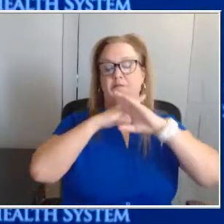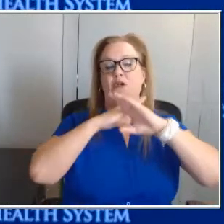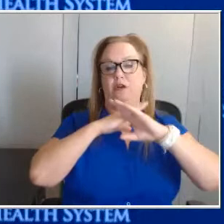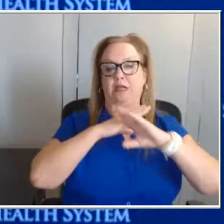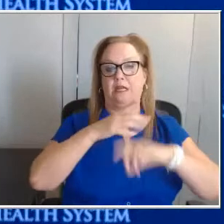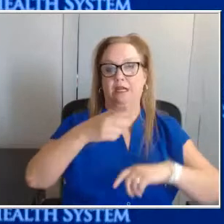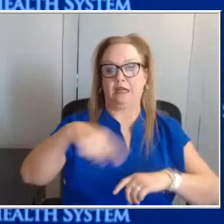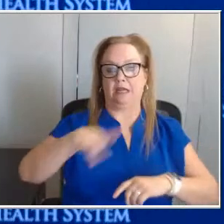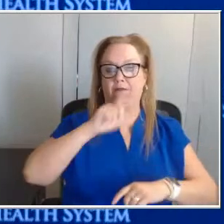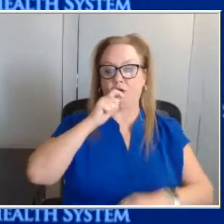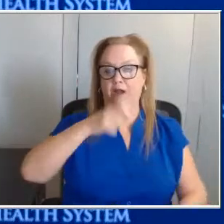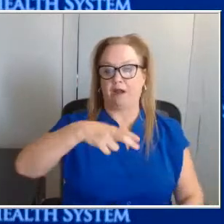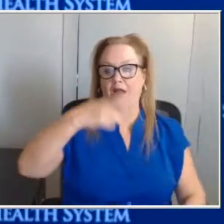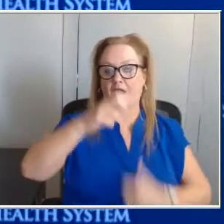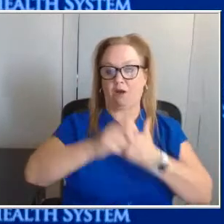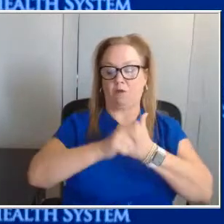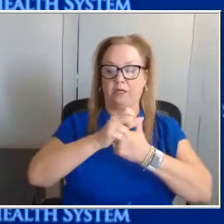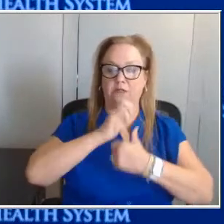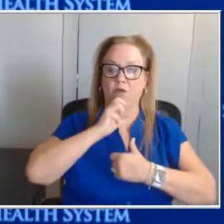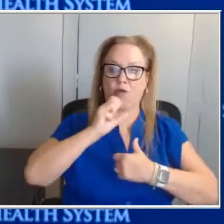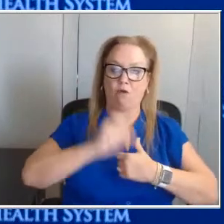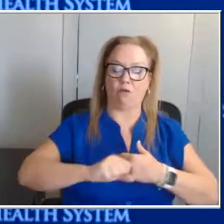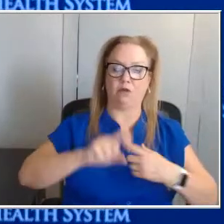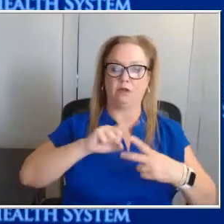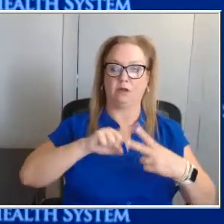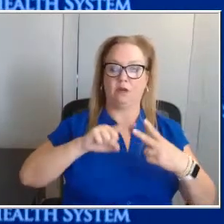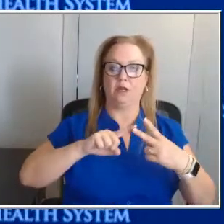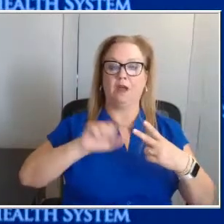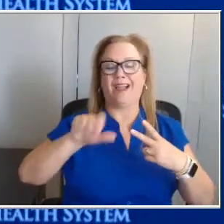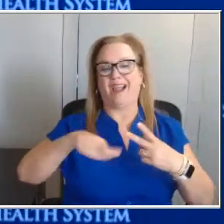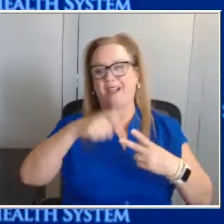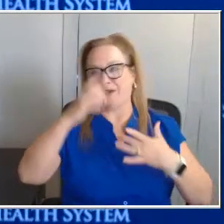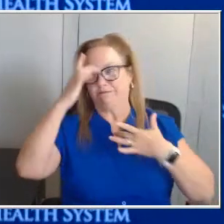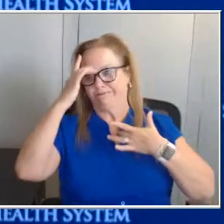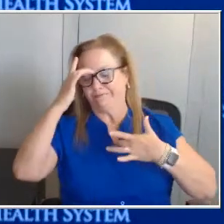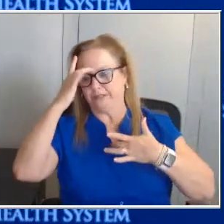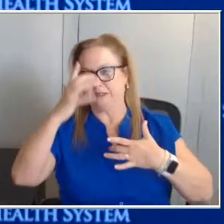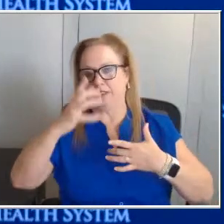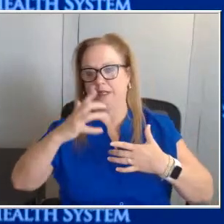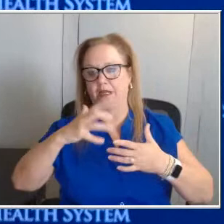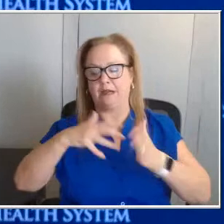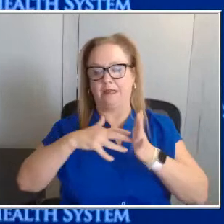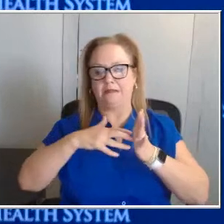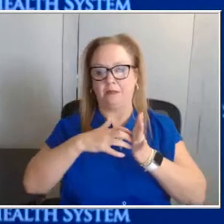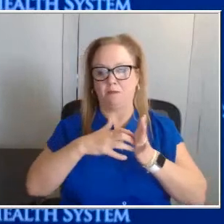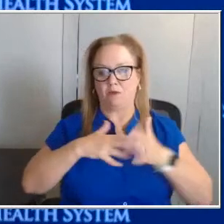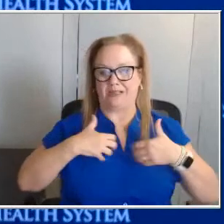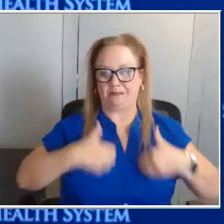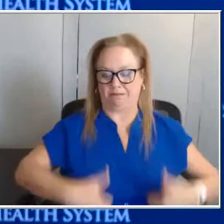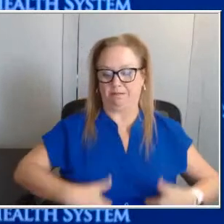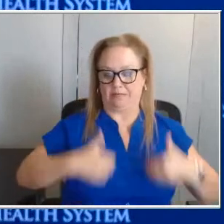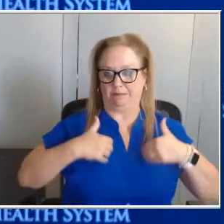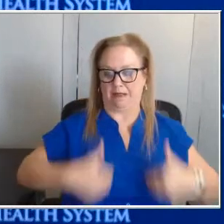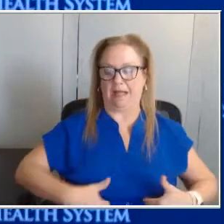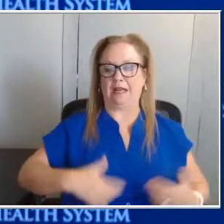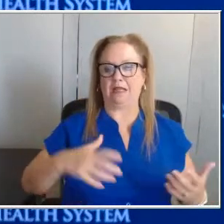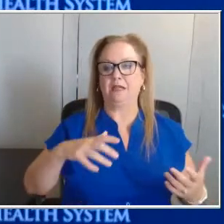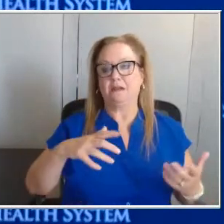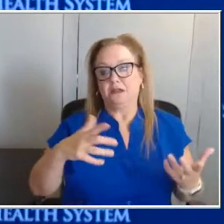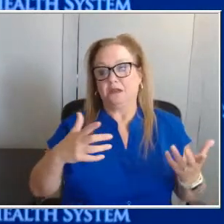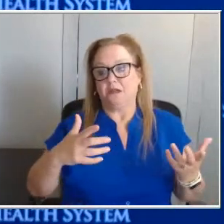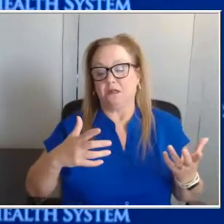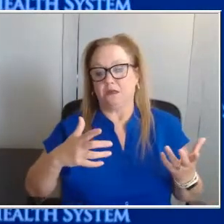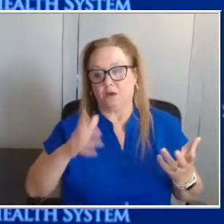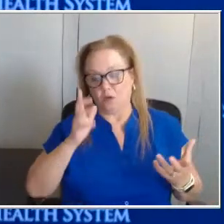at high risk, meaning older age, certain comorbid conditions, especially immunosuppression, you more than likely will